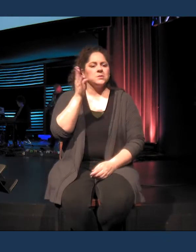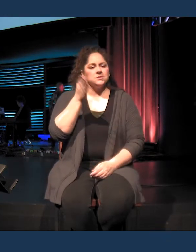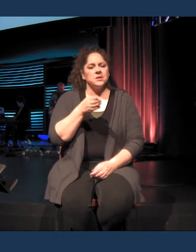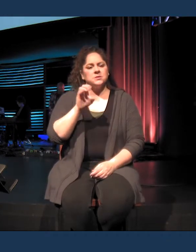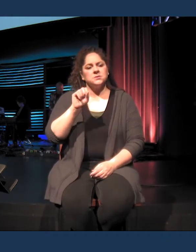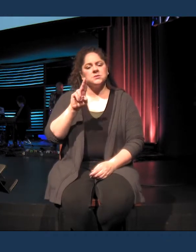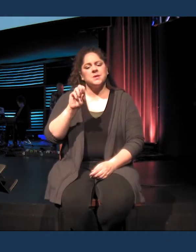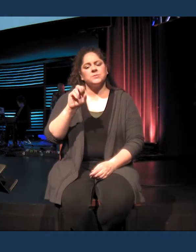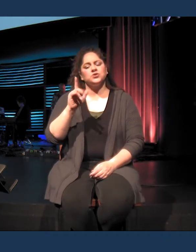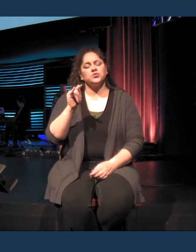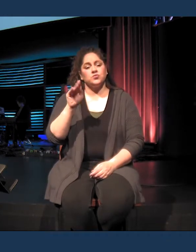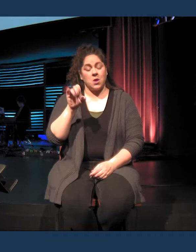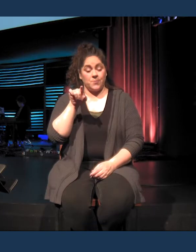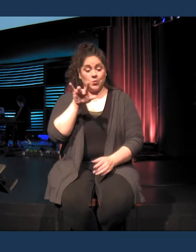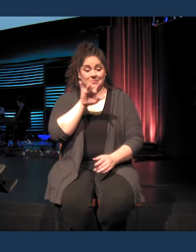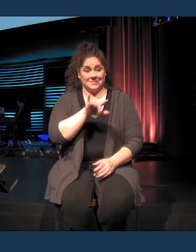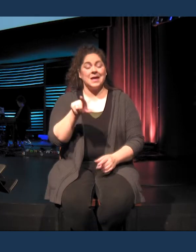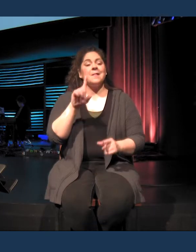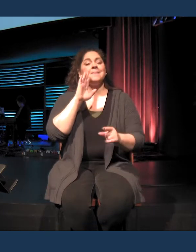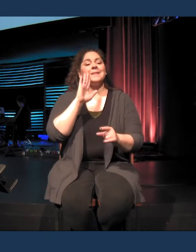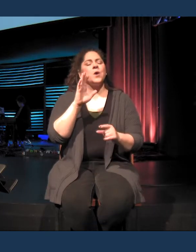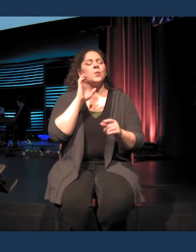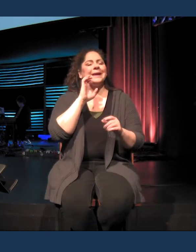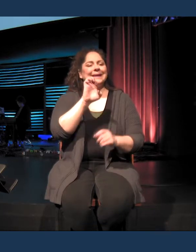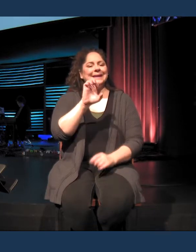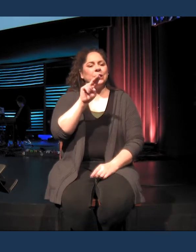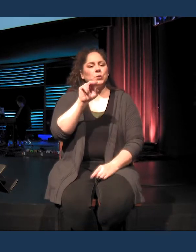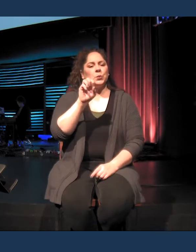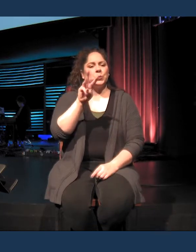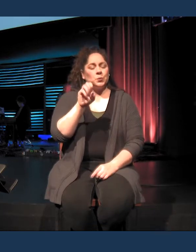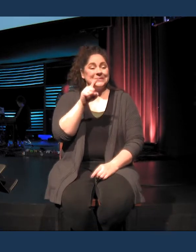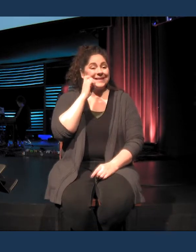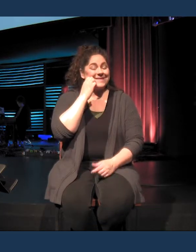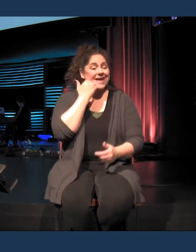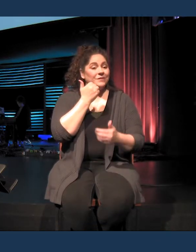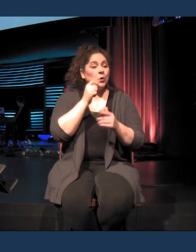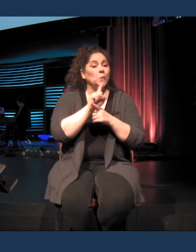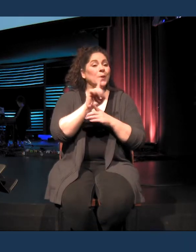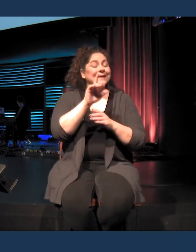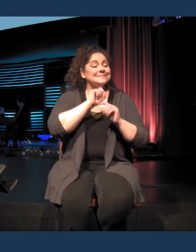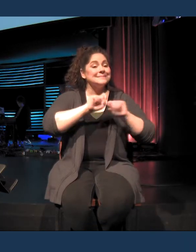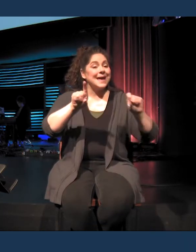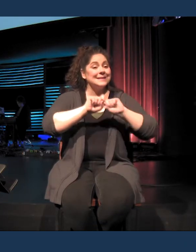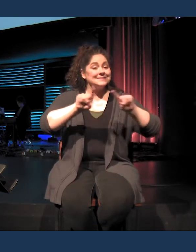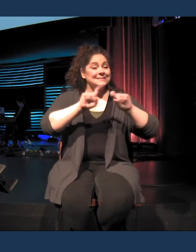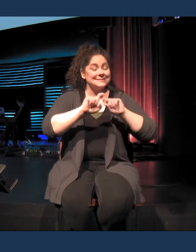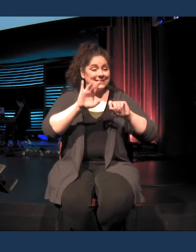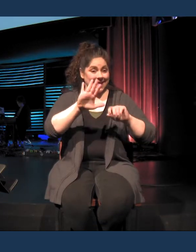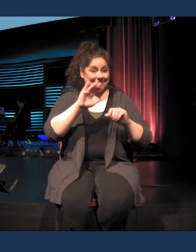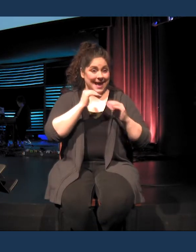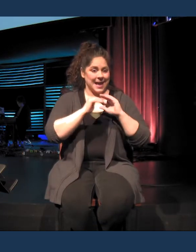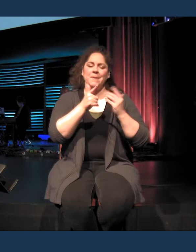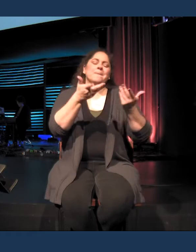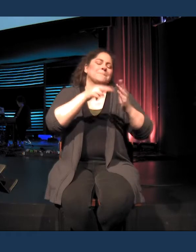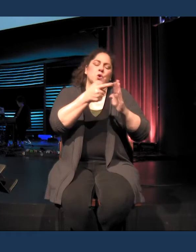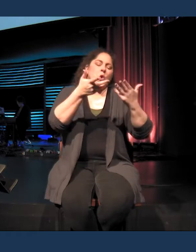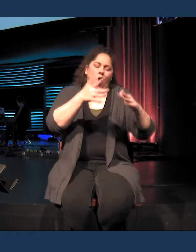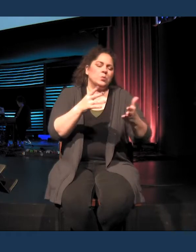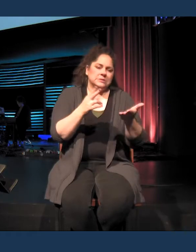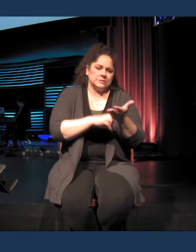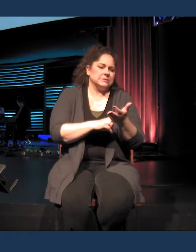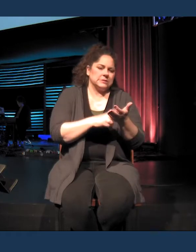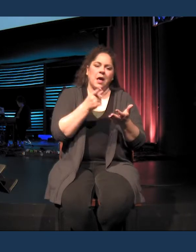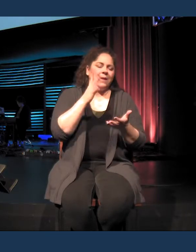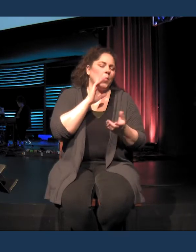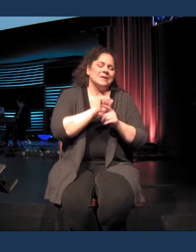worshipcenter.org/subscribe. It will actually be coming to the e-news list. So if you get a weekly email from us here at WC, you're already signed up for 21